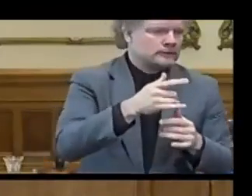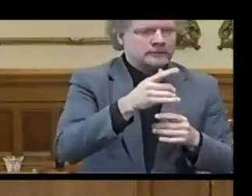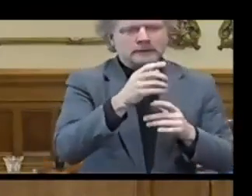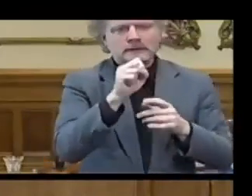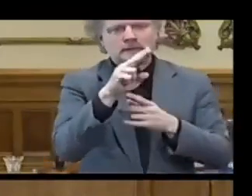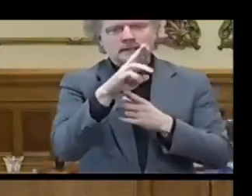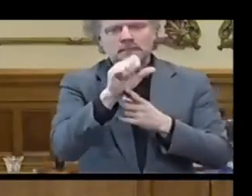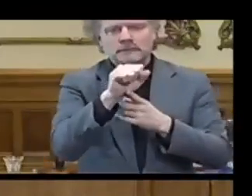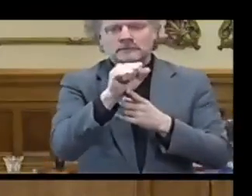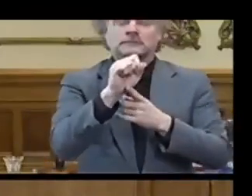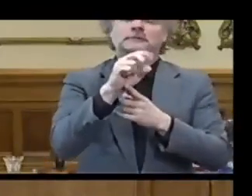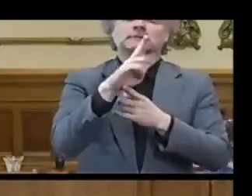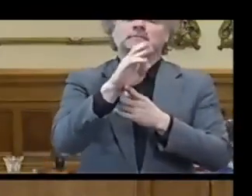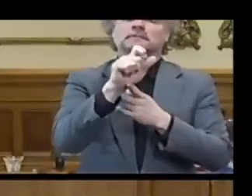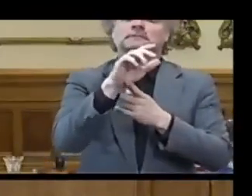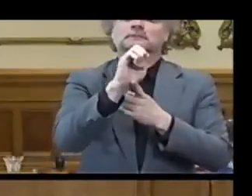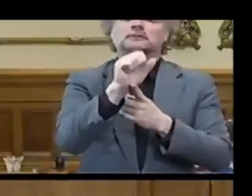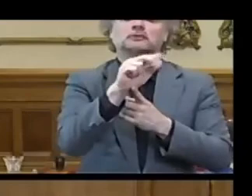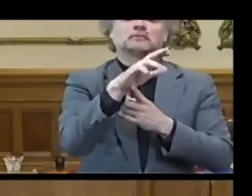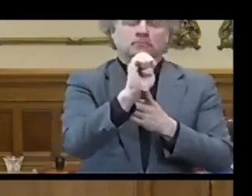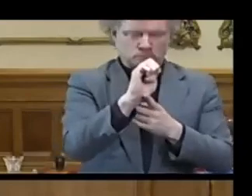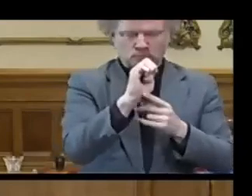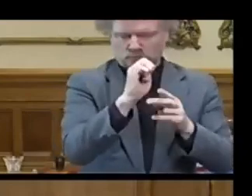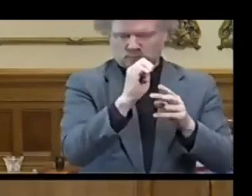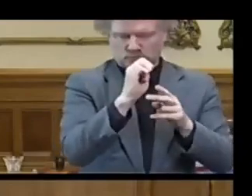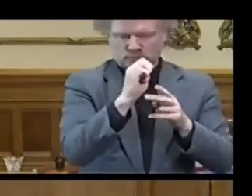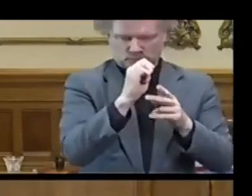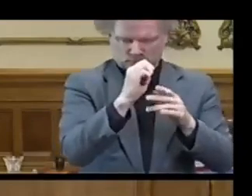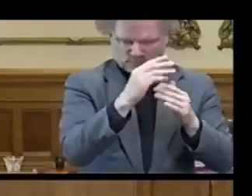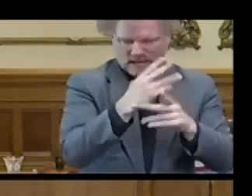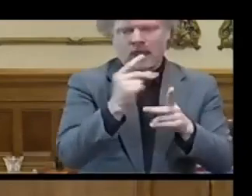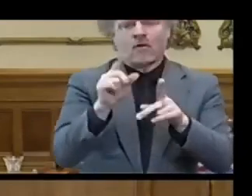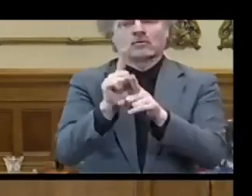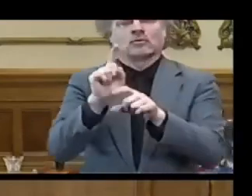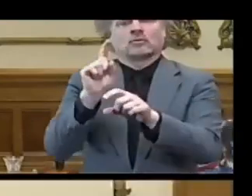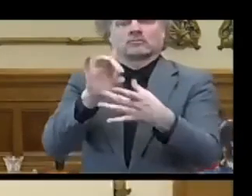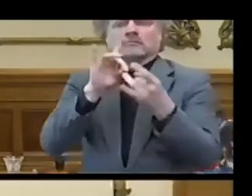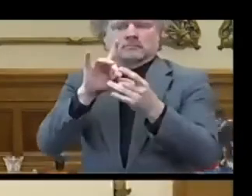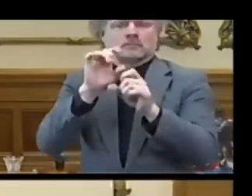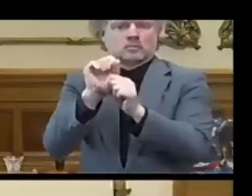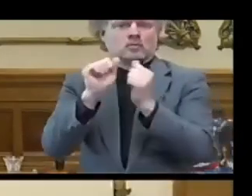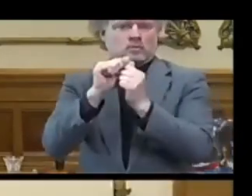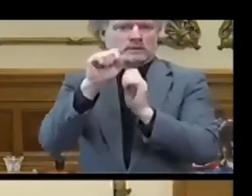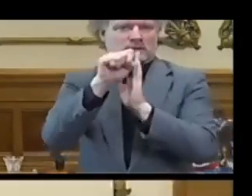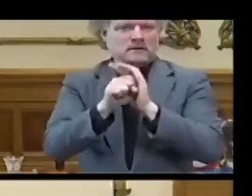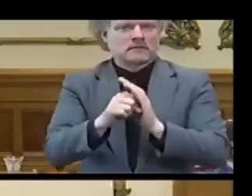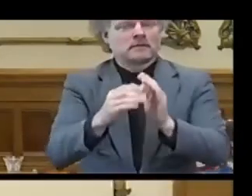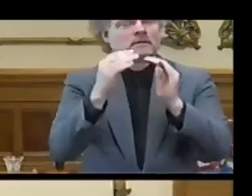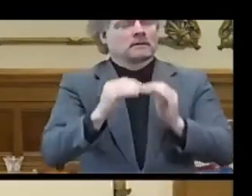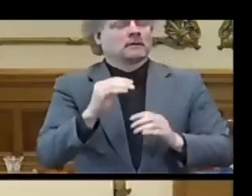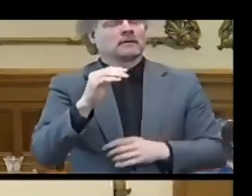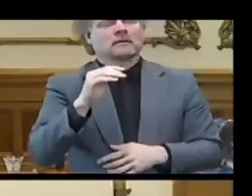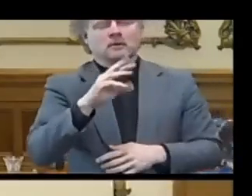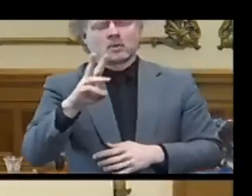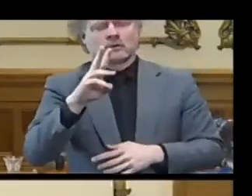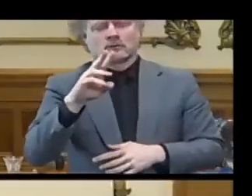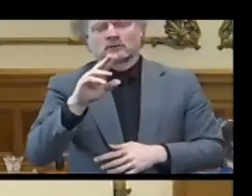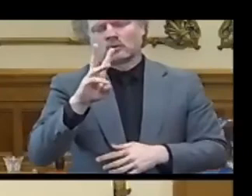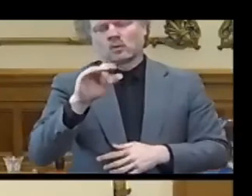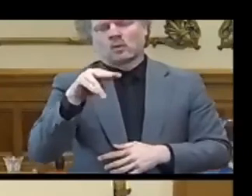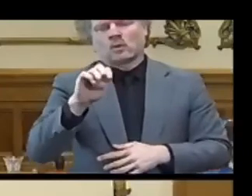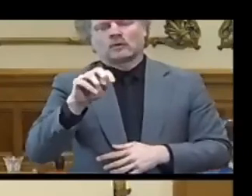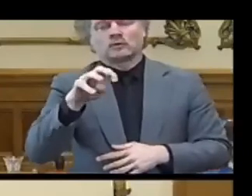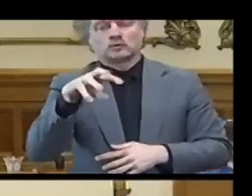services, and working with us on the state level at the same time. Thank you. Brenda McLean, Western Wayne News.